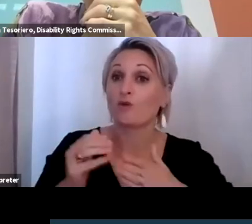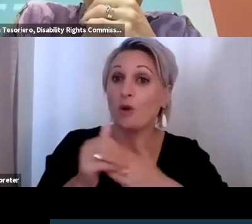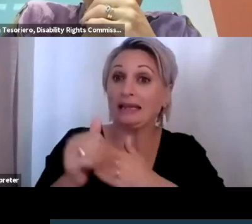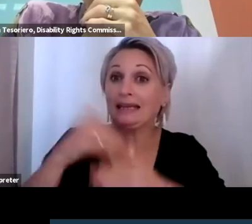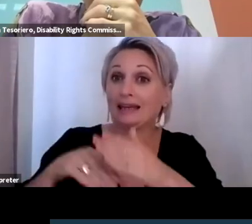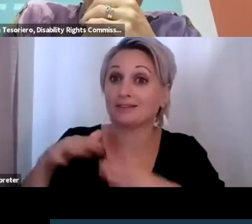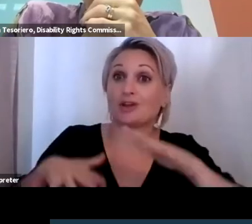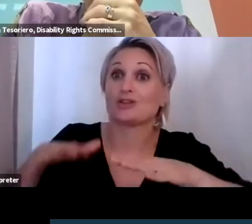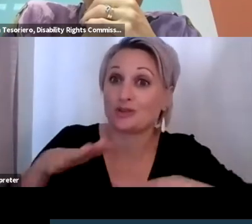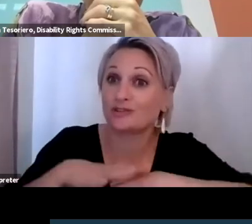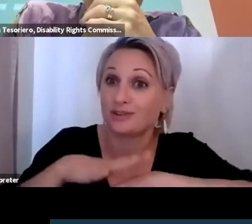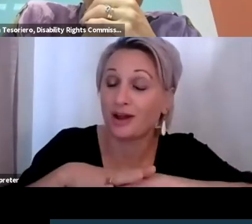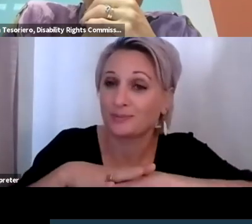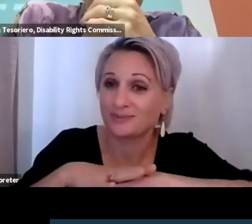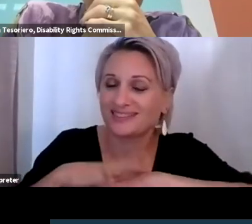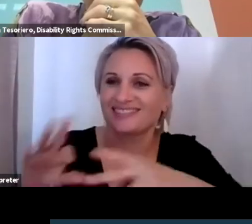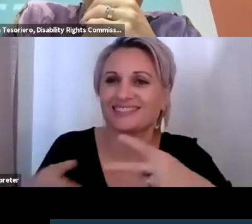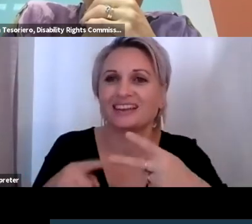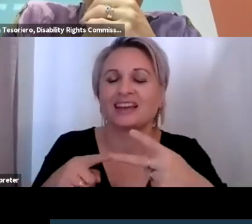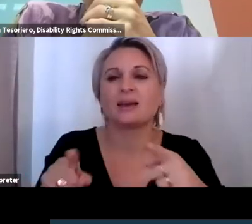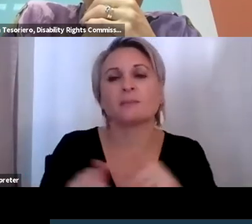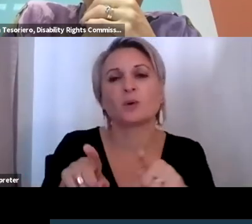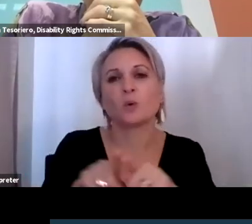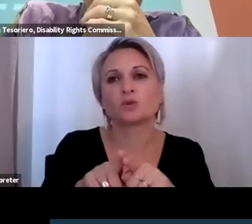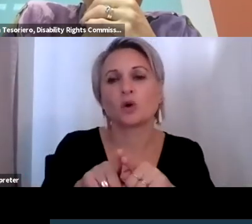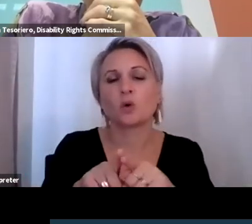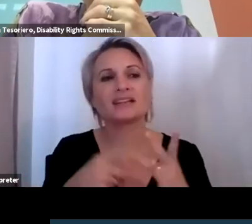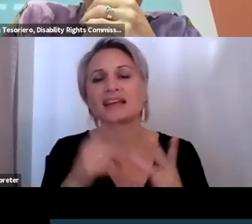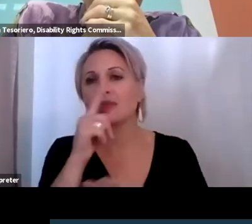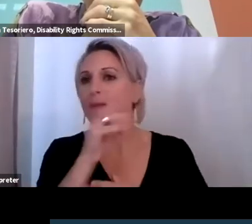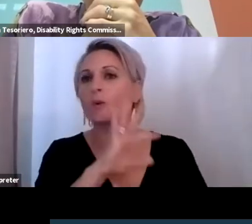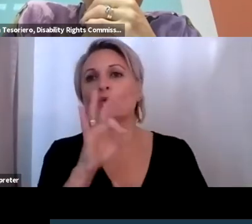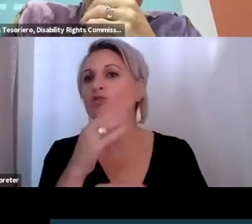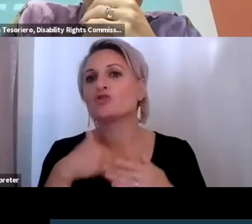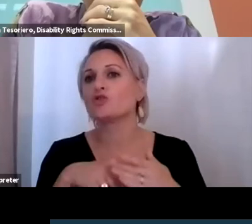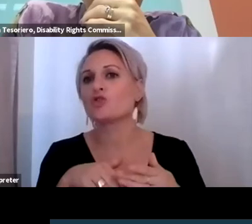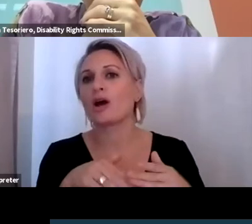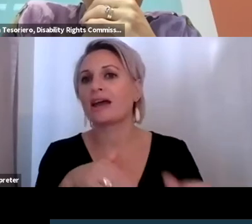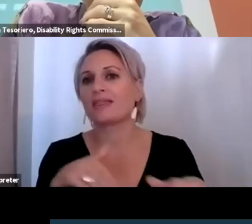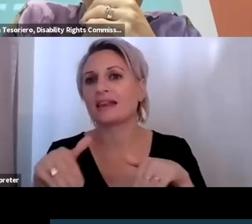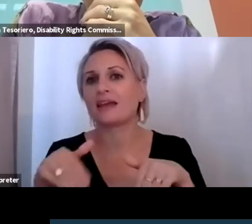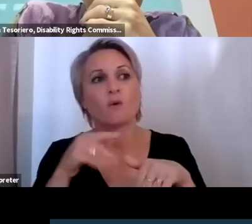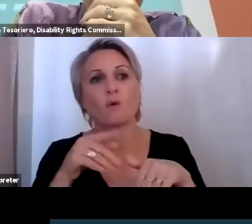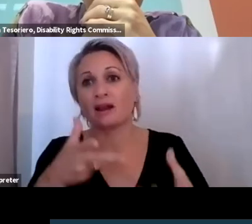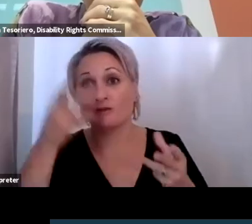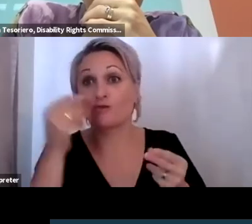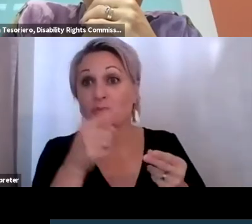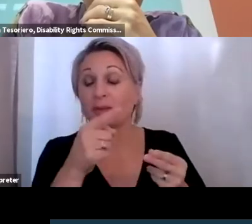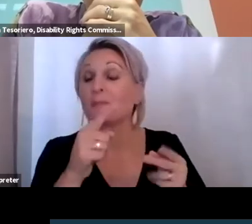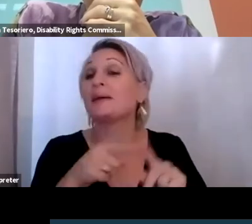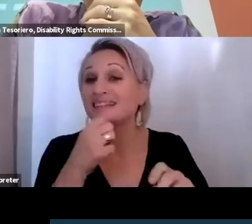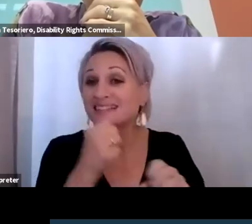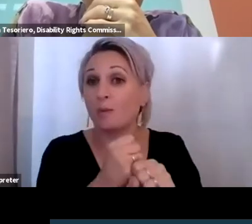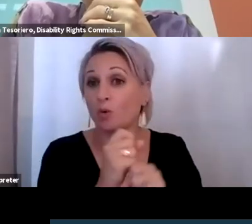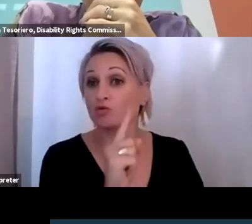much I've learned from others that are not in the military, and you do mention the principal in Papatoetoe. And,